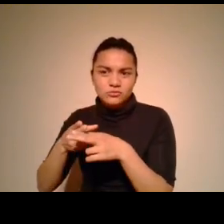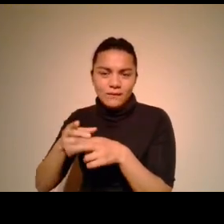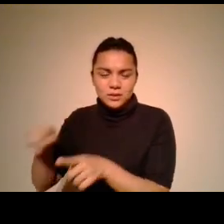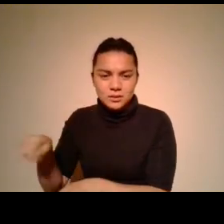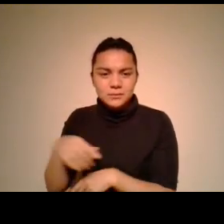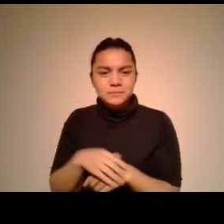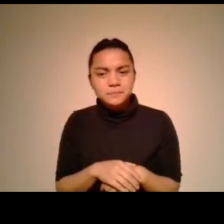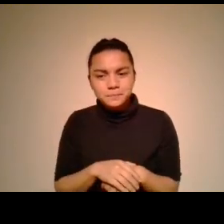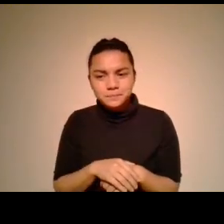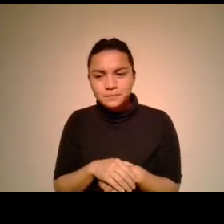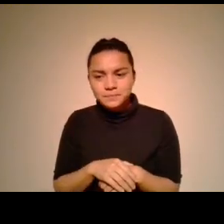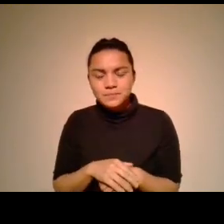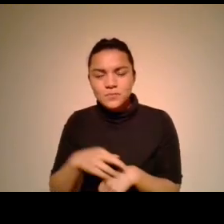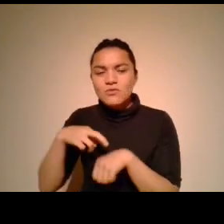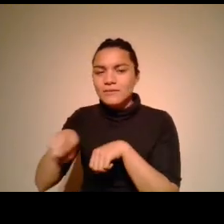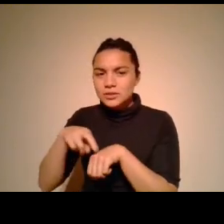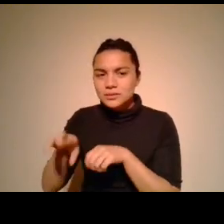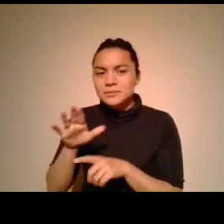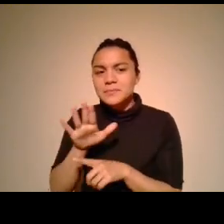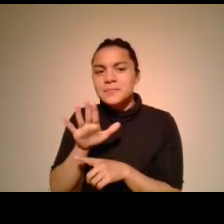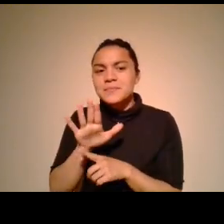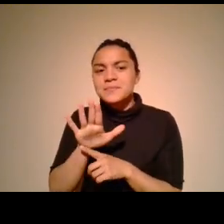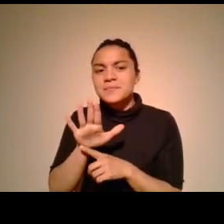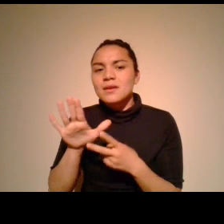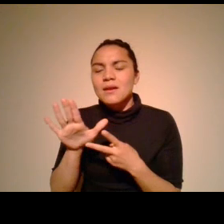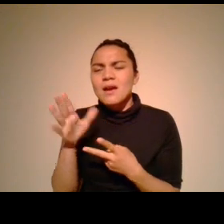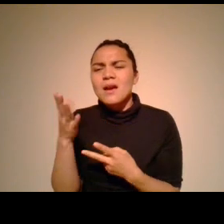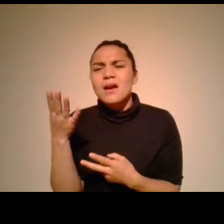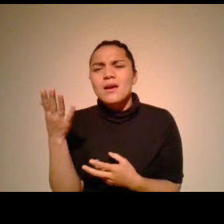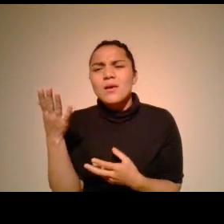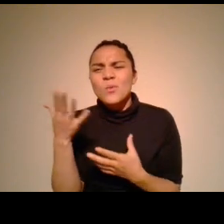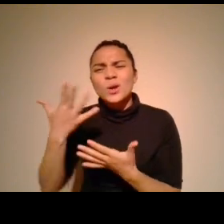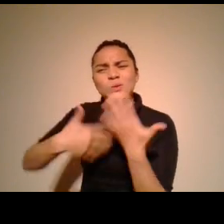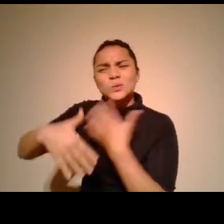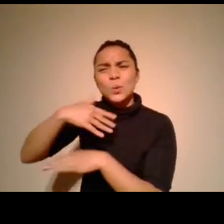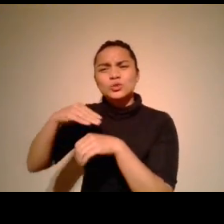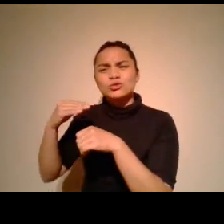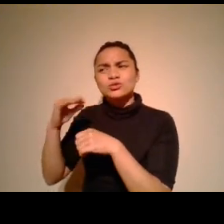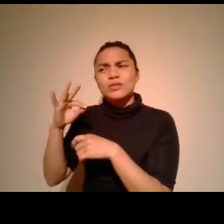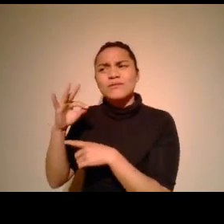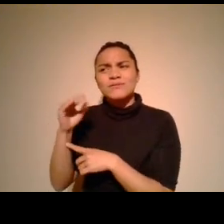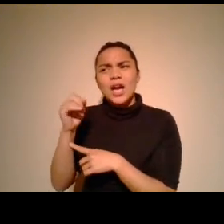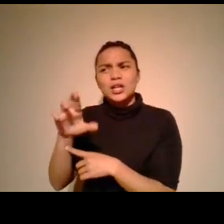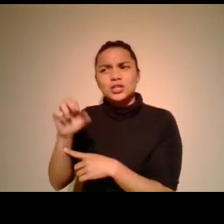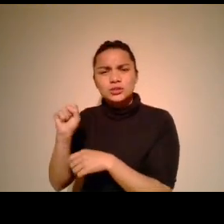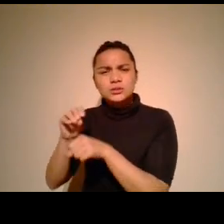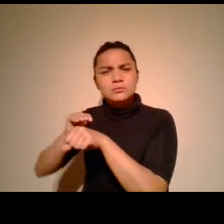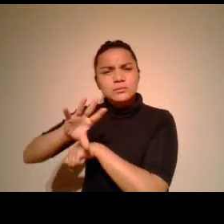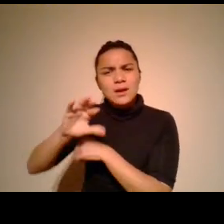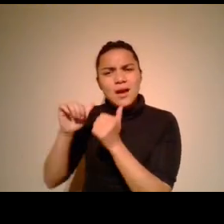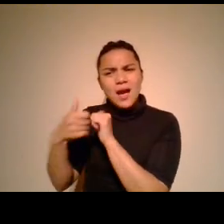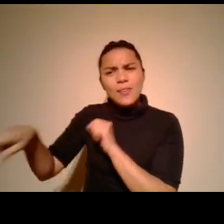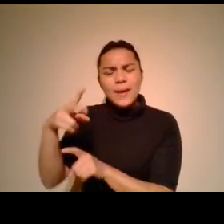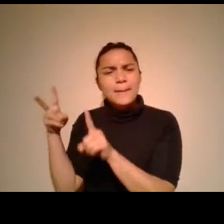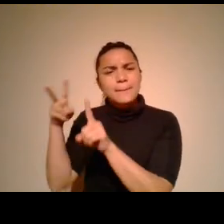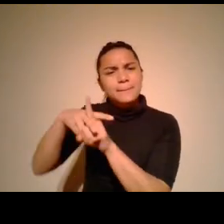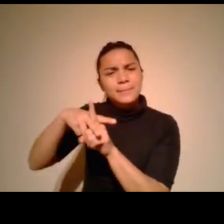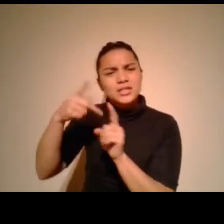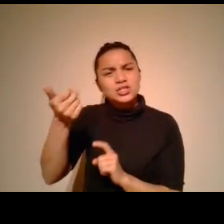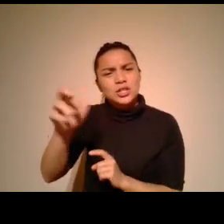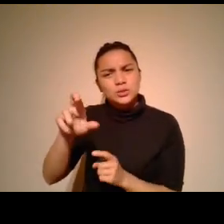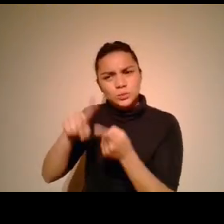what are the social factors that go into who is misgendering whom. So who is using pronouns in a way